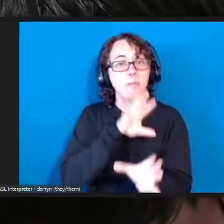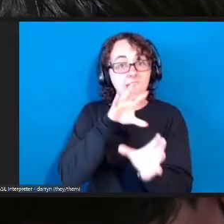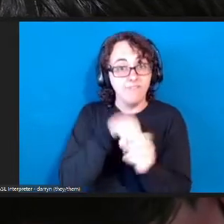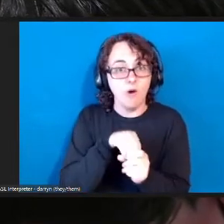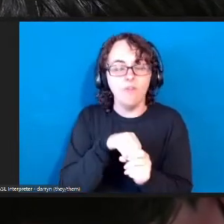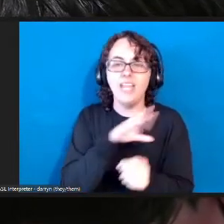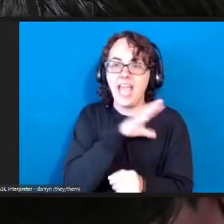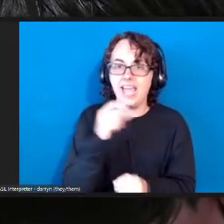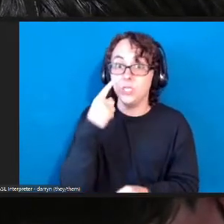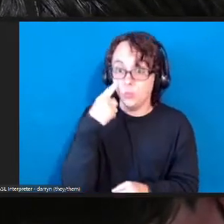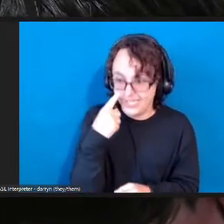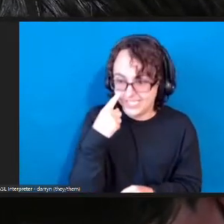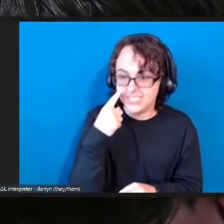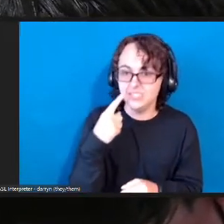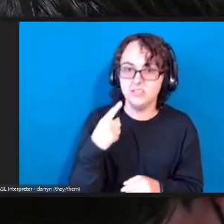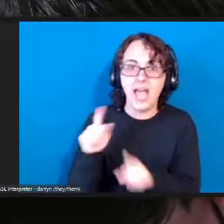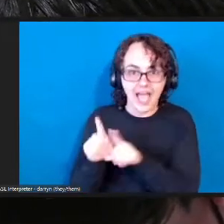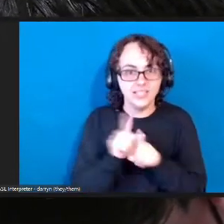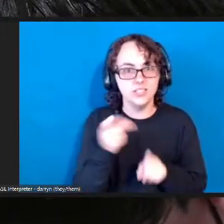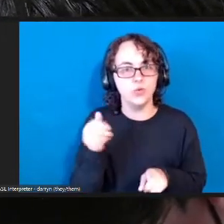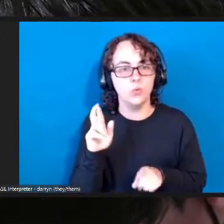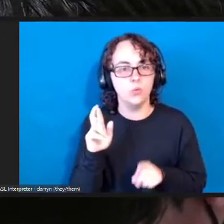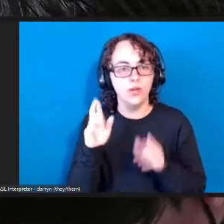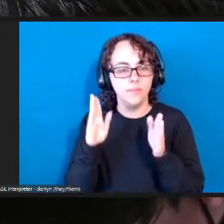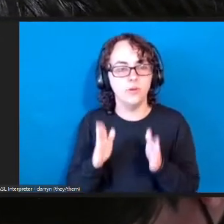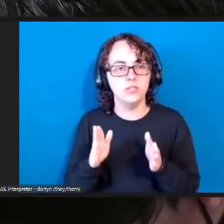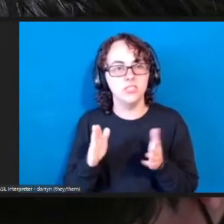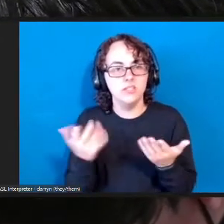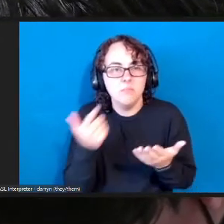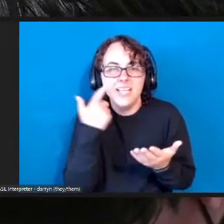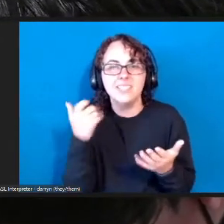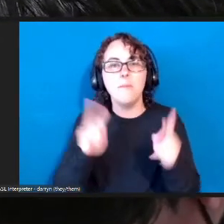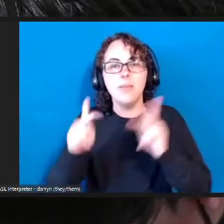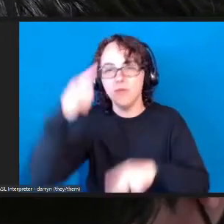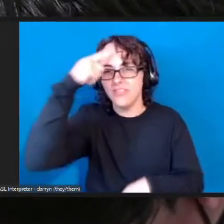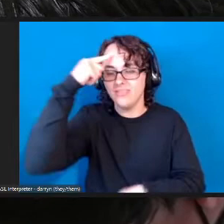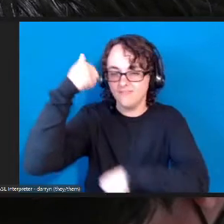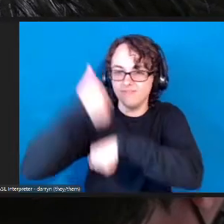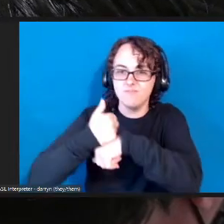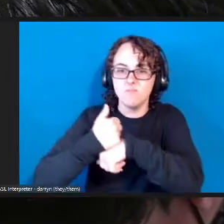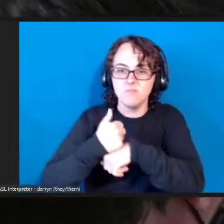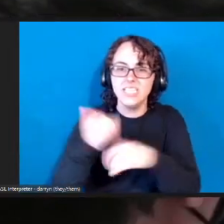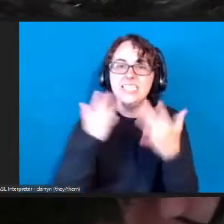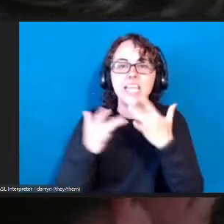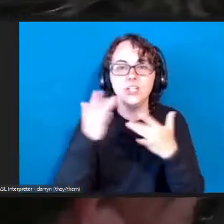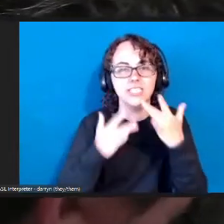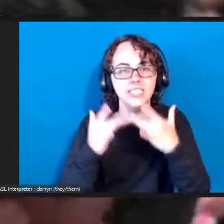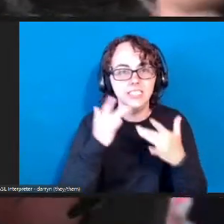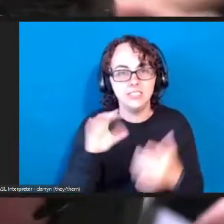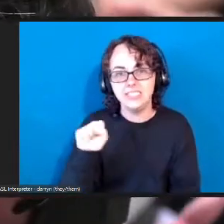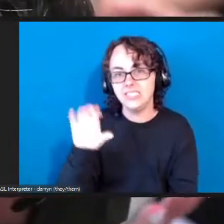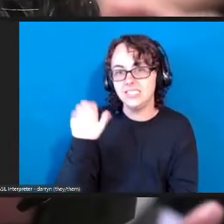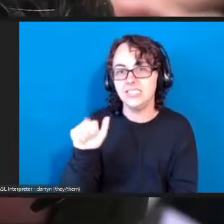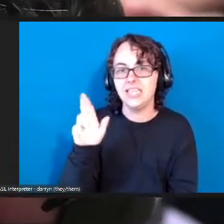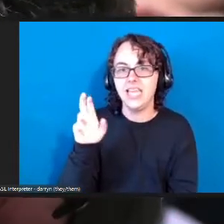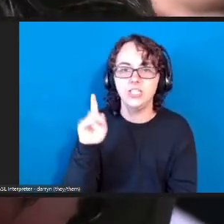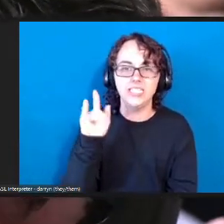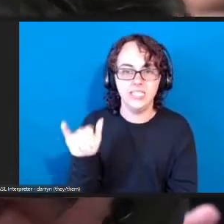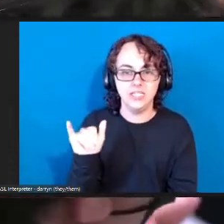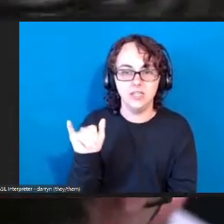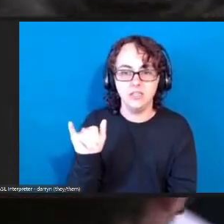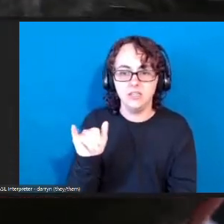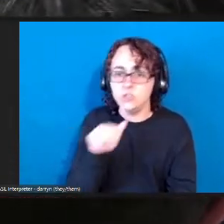and a couple of folks mentioned this, there's a scarcity mentality that happens. And what hurts me